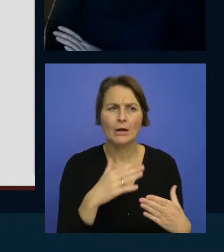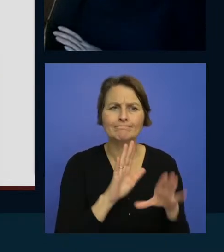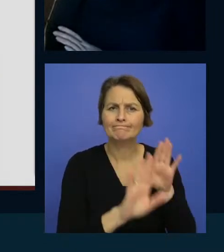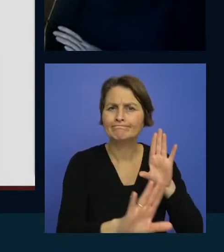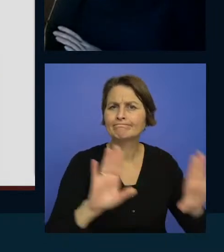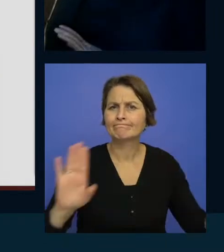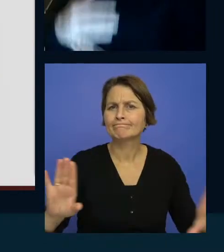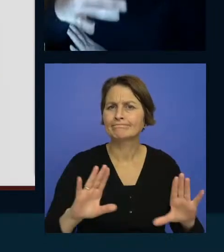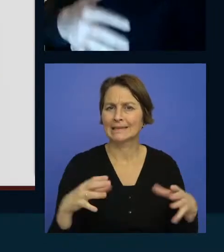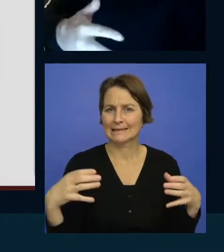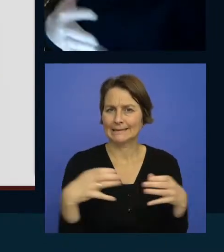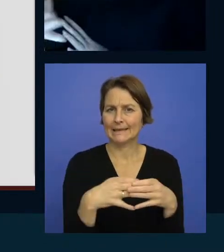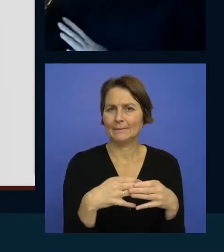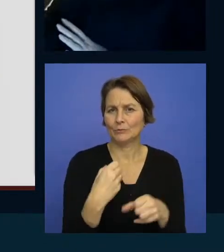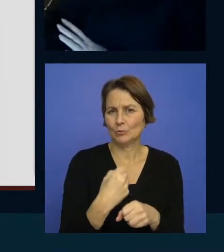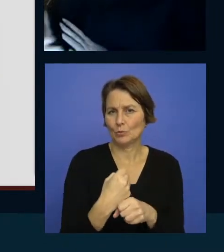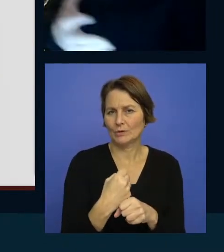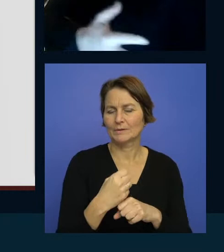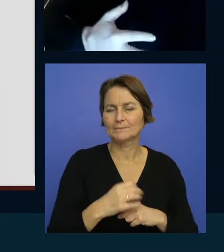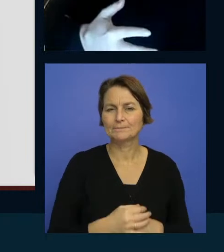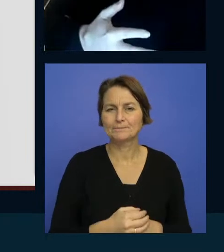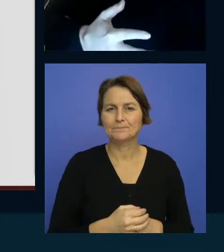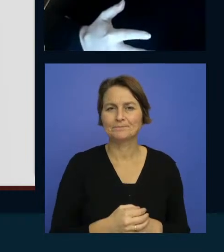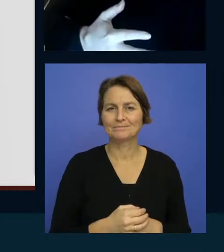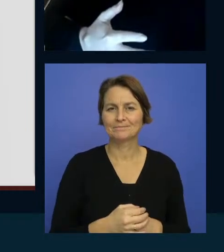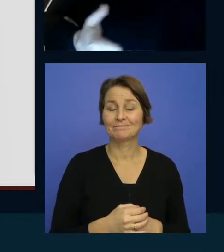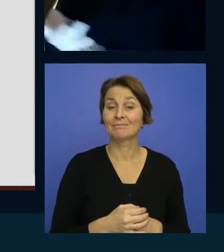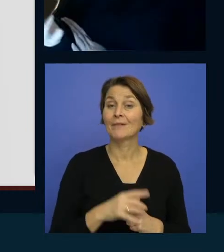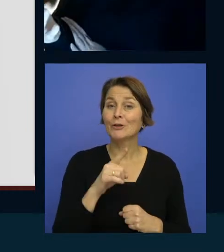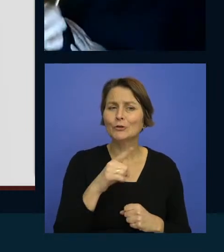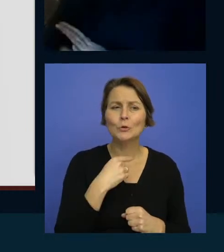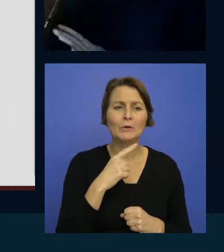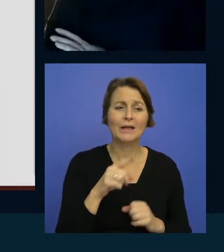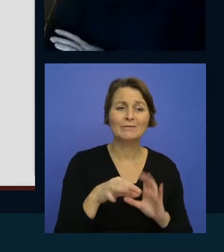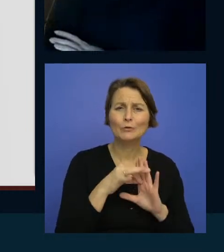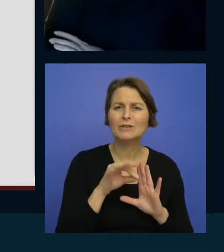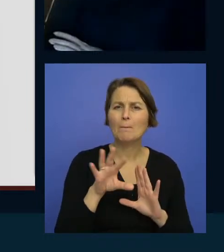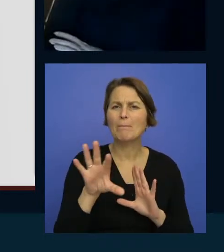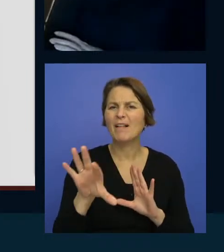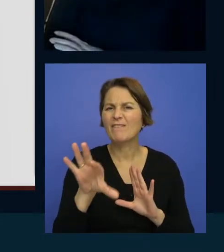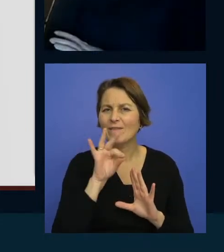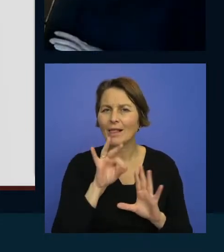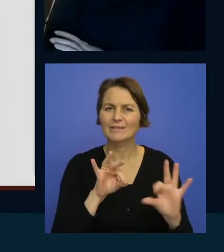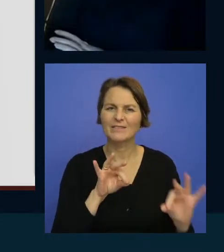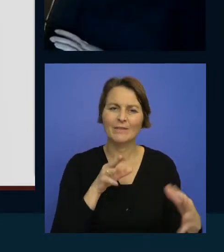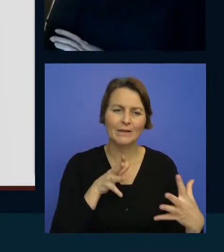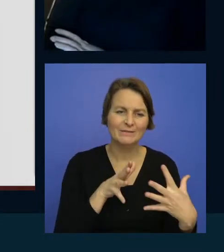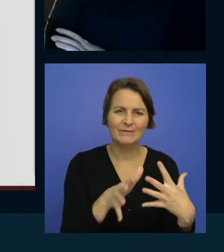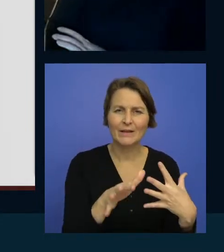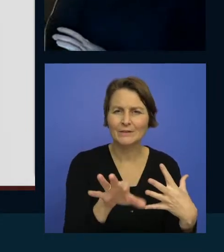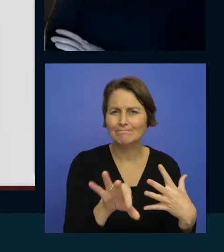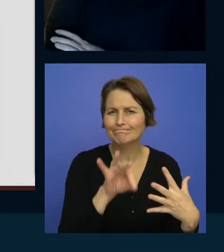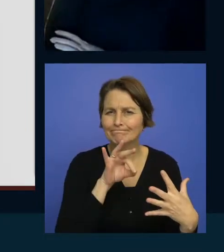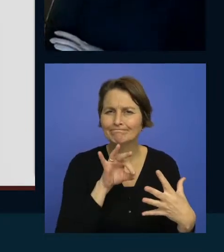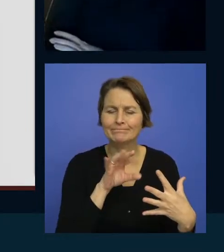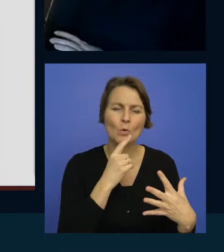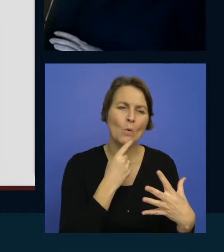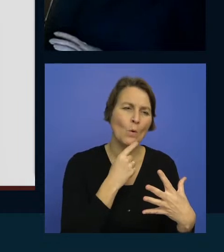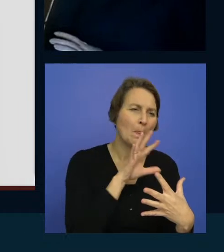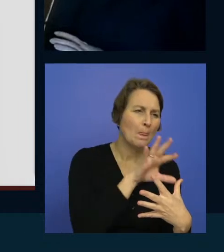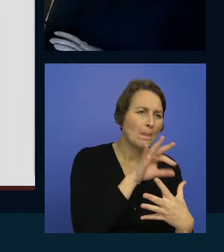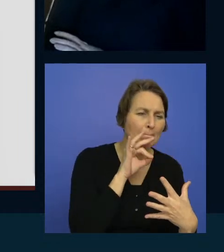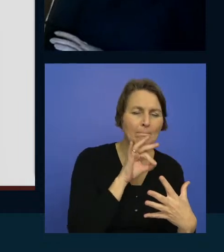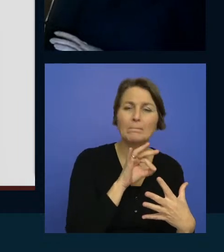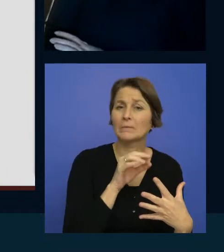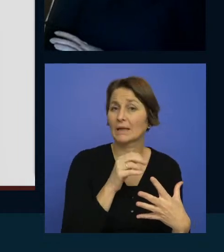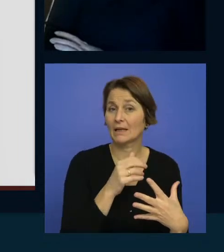And of course, you can highlight and drill and filter and do all of the amazing things that Power BI allows you to do.